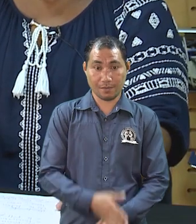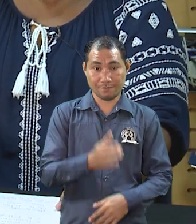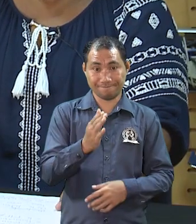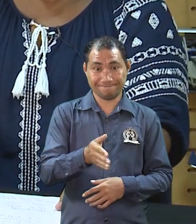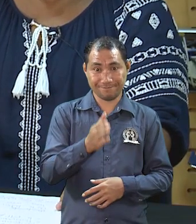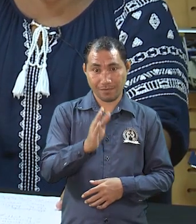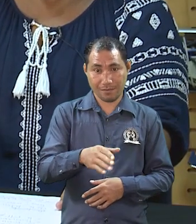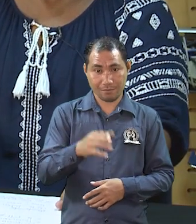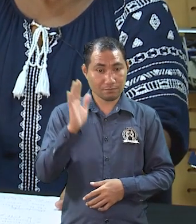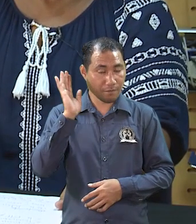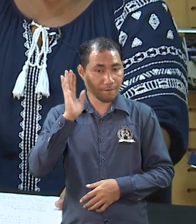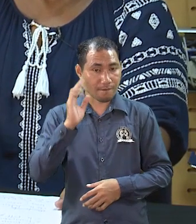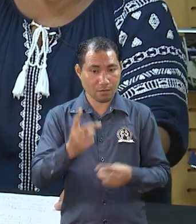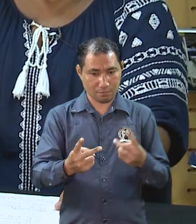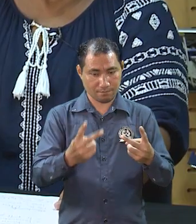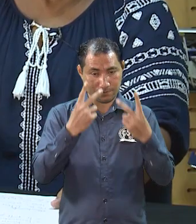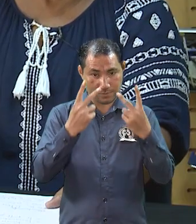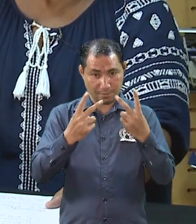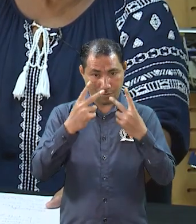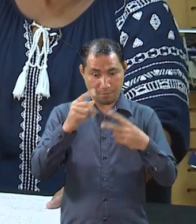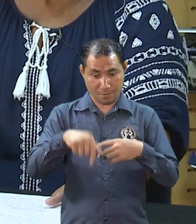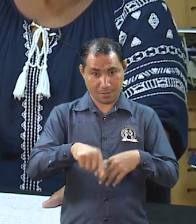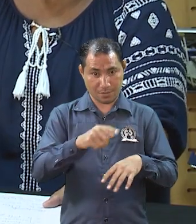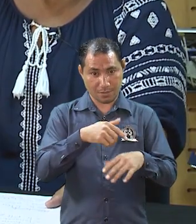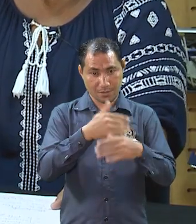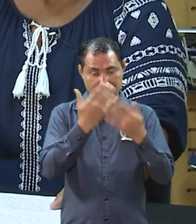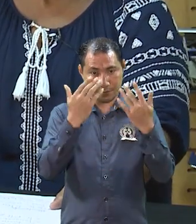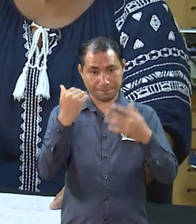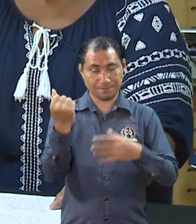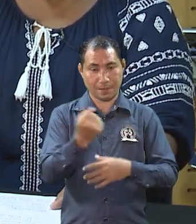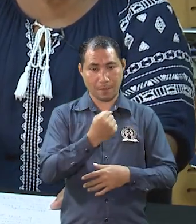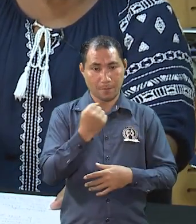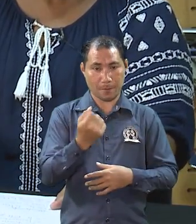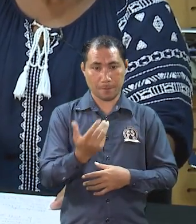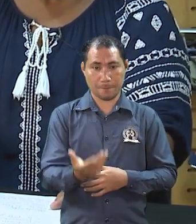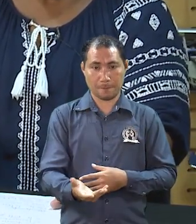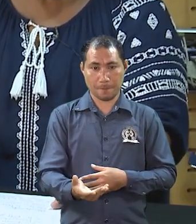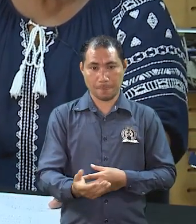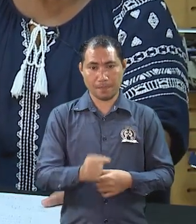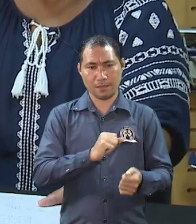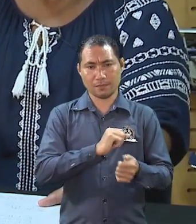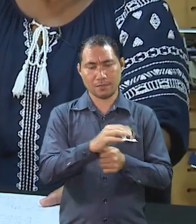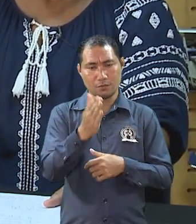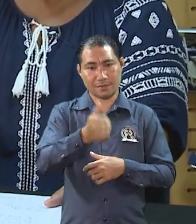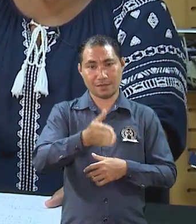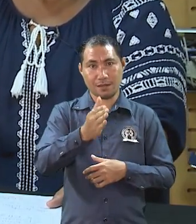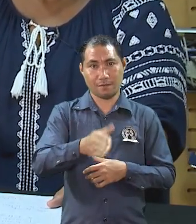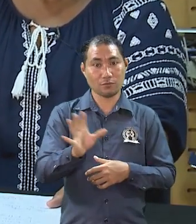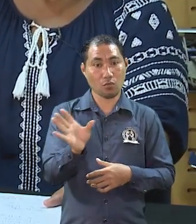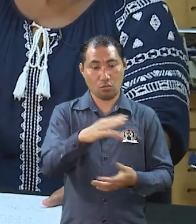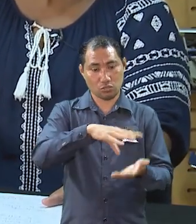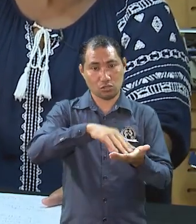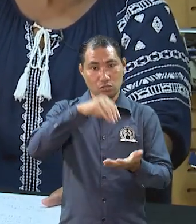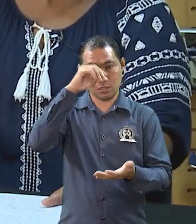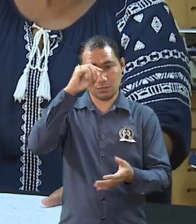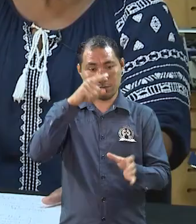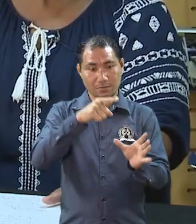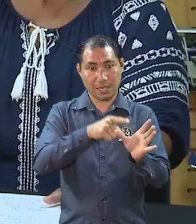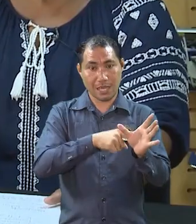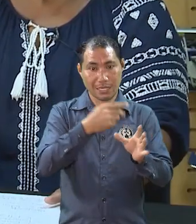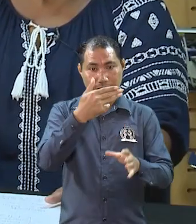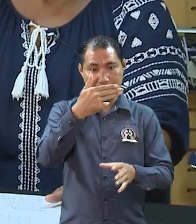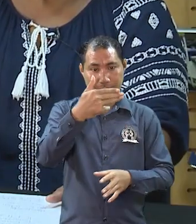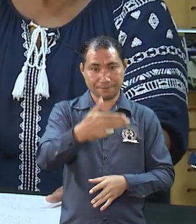Talo fatu I lau whaafonga ma lau mai moa mai li ne yaso Samoa. Whaapitoa le whaatalo whaialo ma whanau o le senga